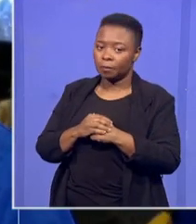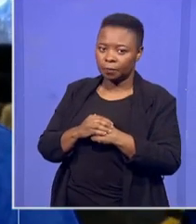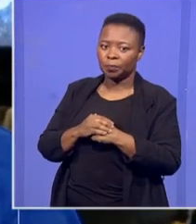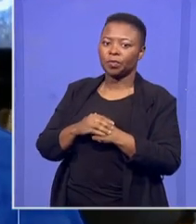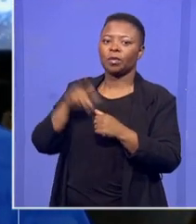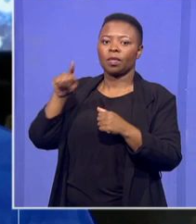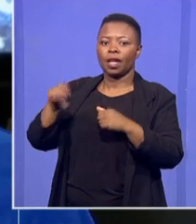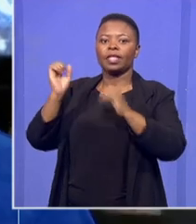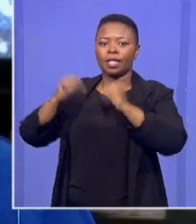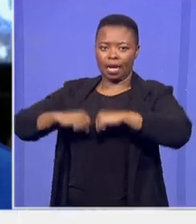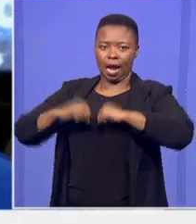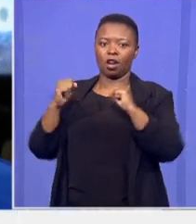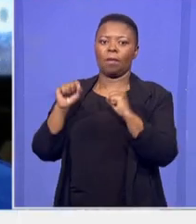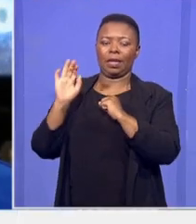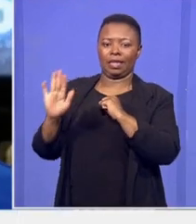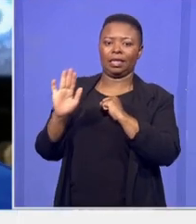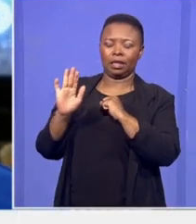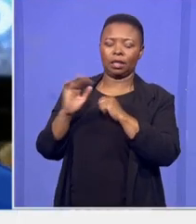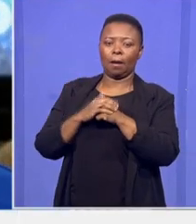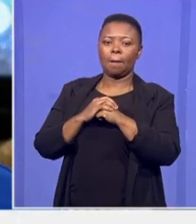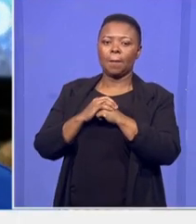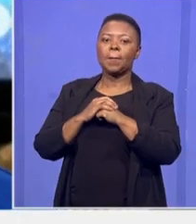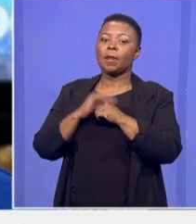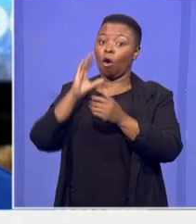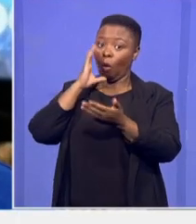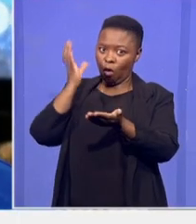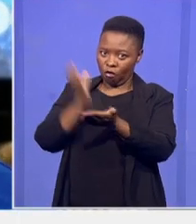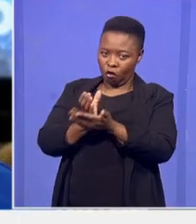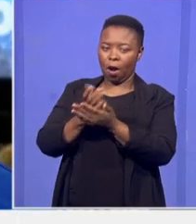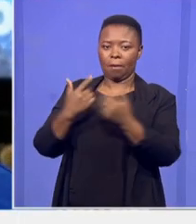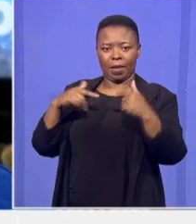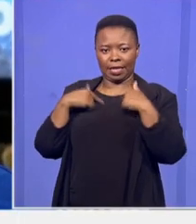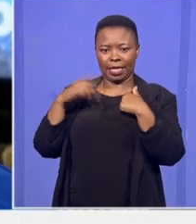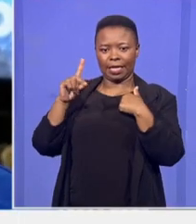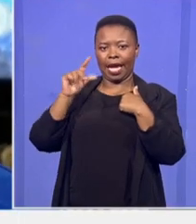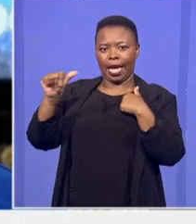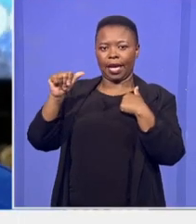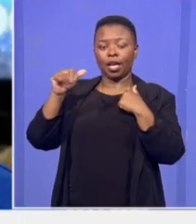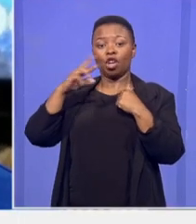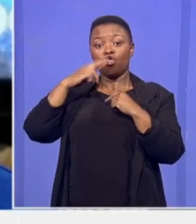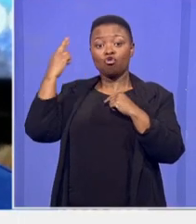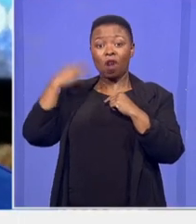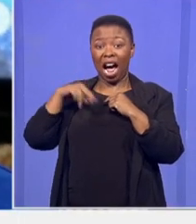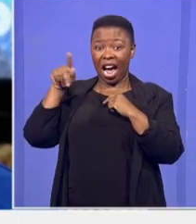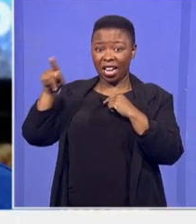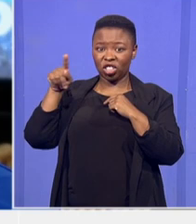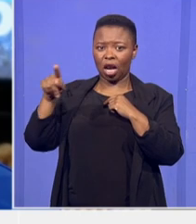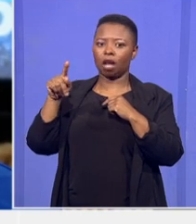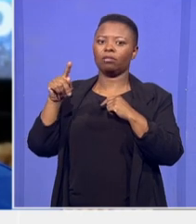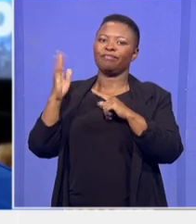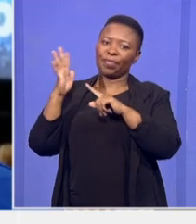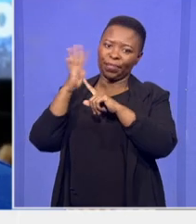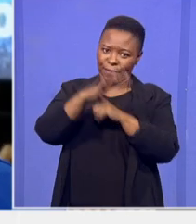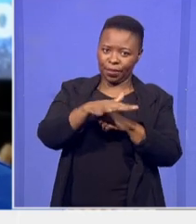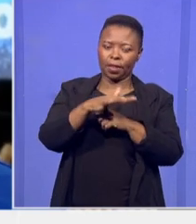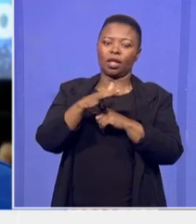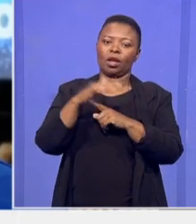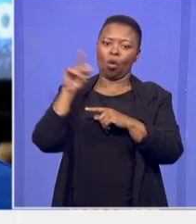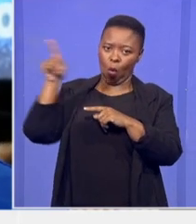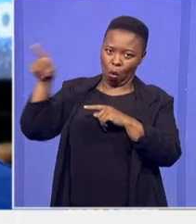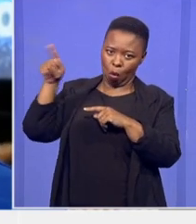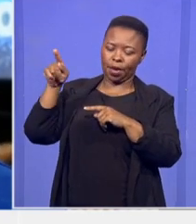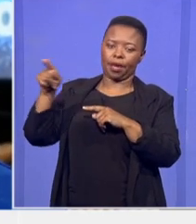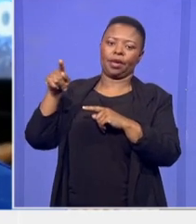resolution which I think confirmed our stance as the DA that Russia is the aggressor in this war, and